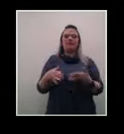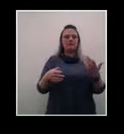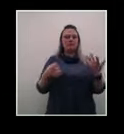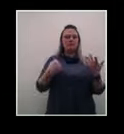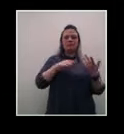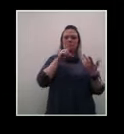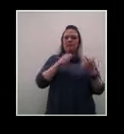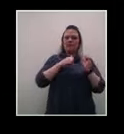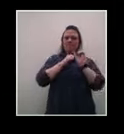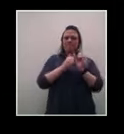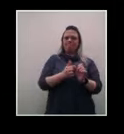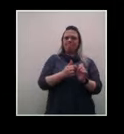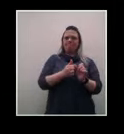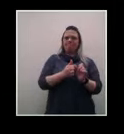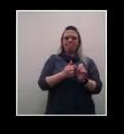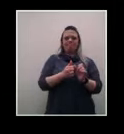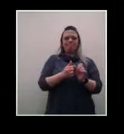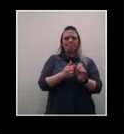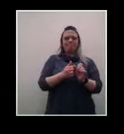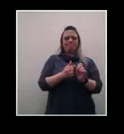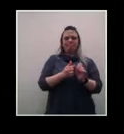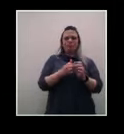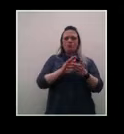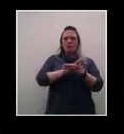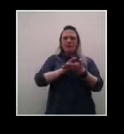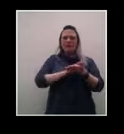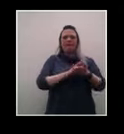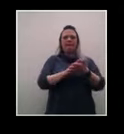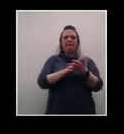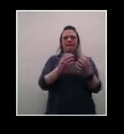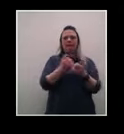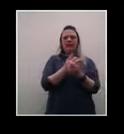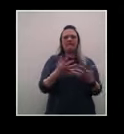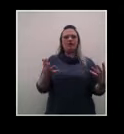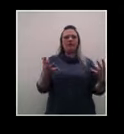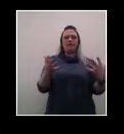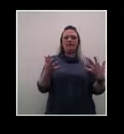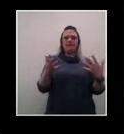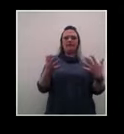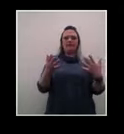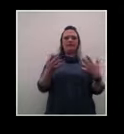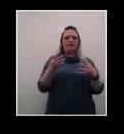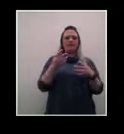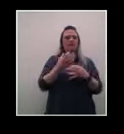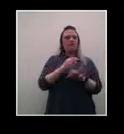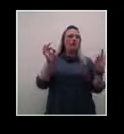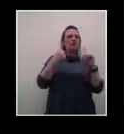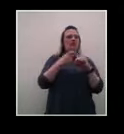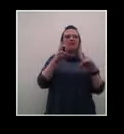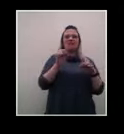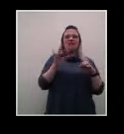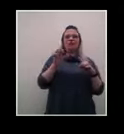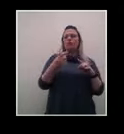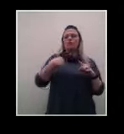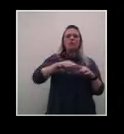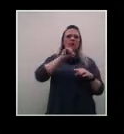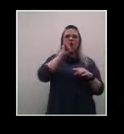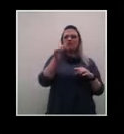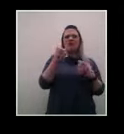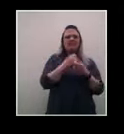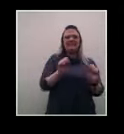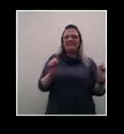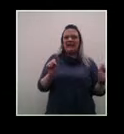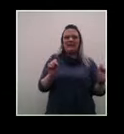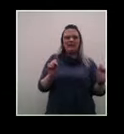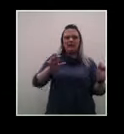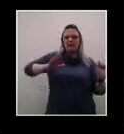to persist in keeping our frequently touched surfaces clean and virus-free. So we are not out of the woods yet. We're